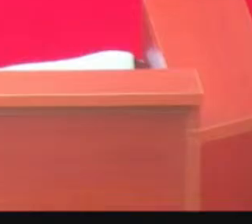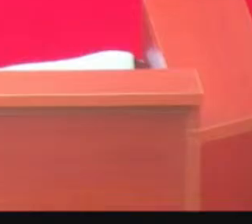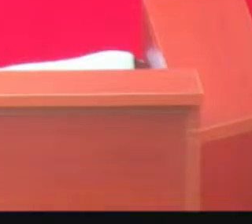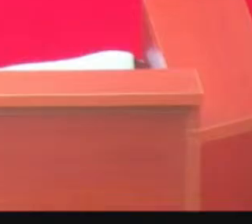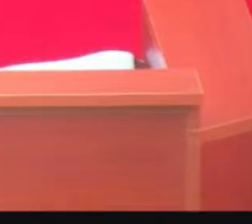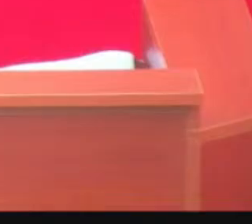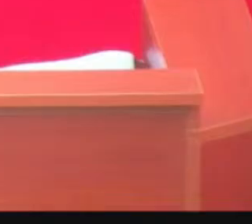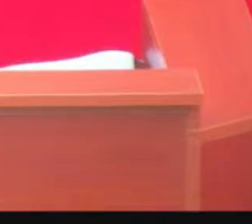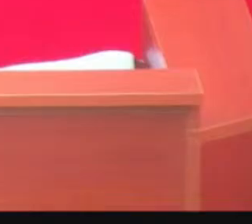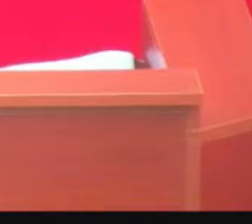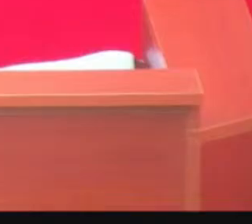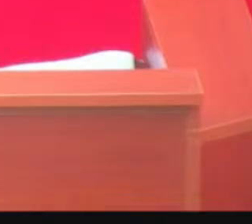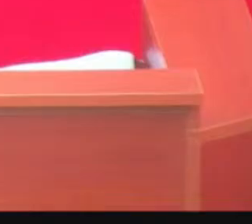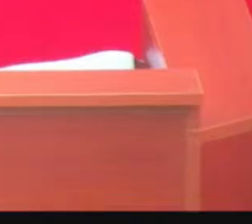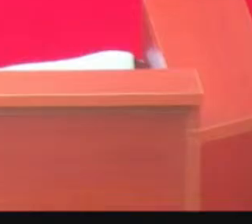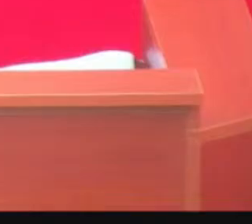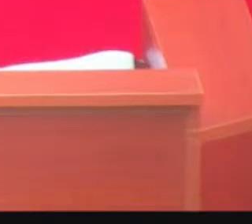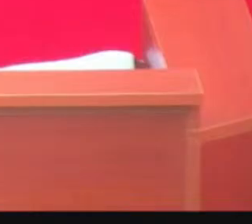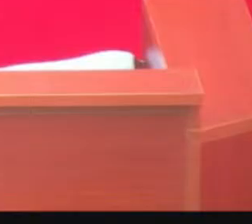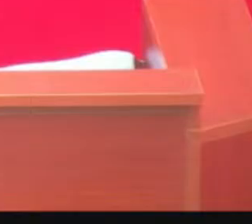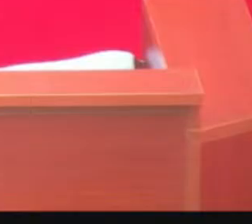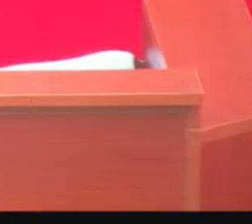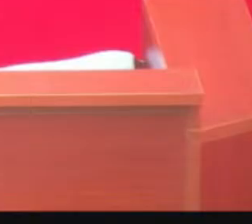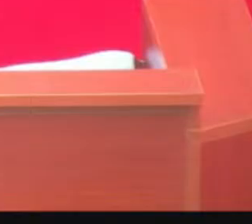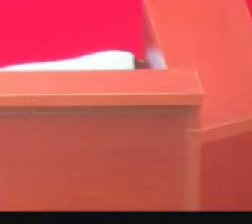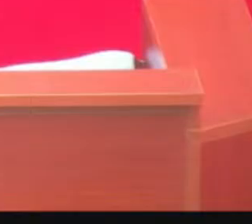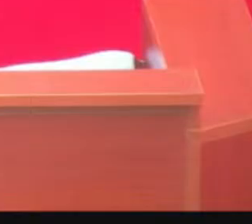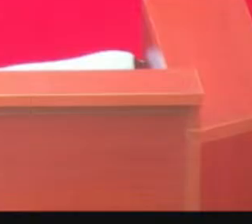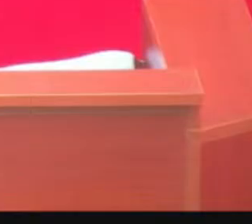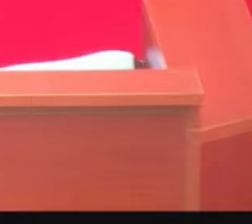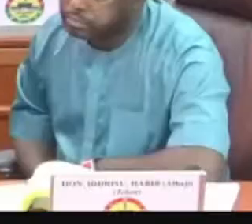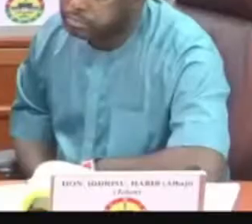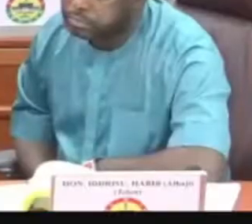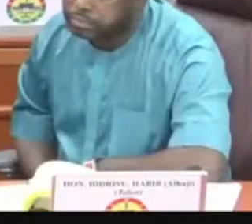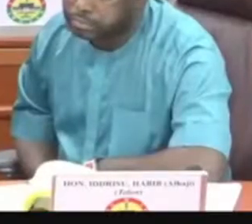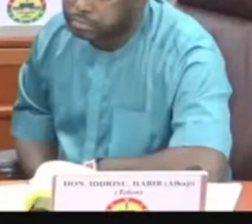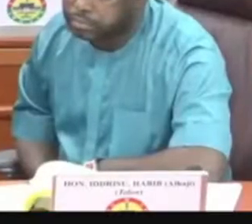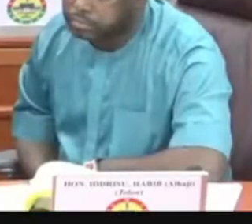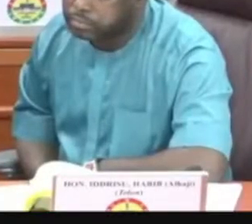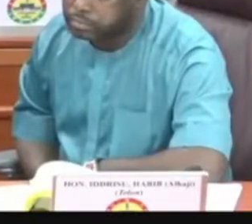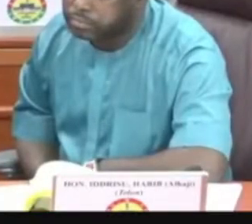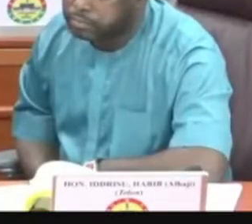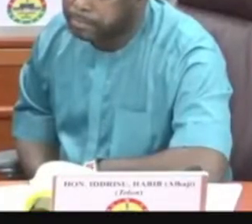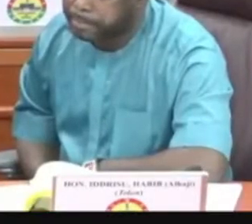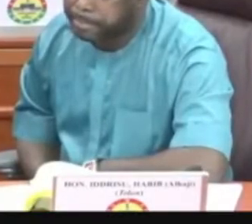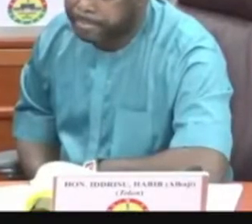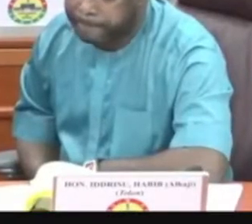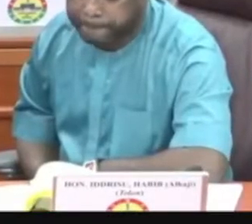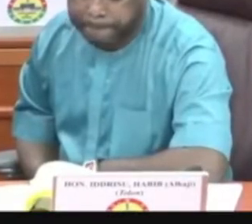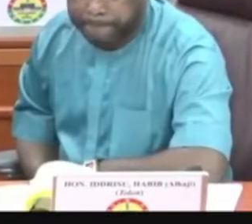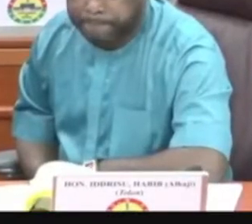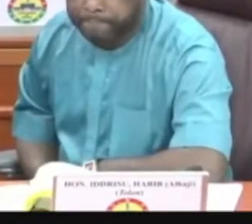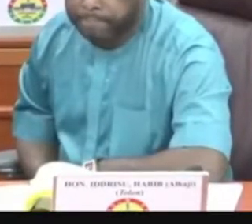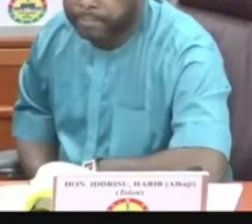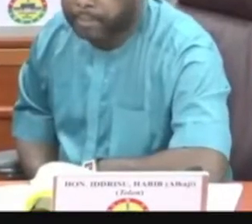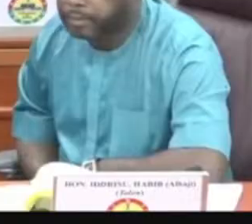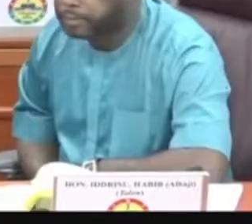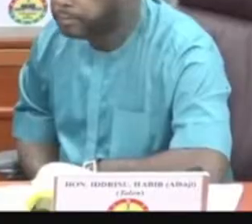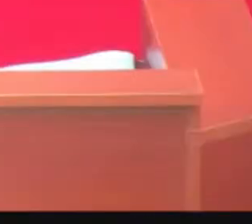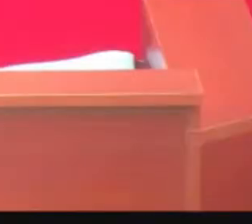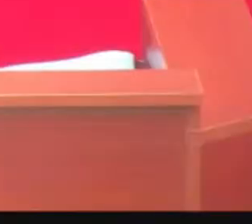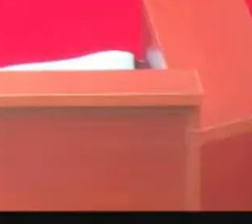Speaker, it's understandable and it's a popular call, so we are not objecting. Honourable members,